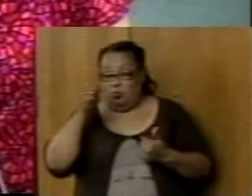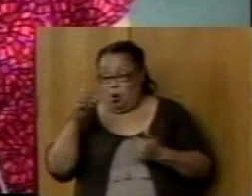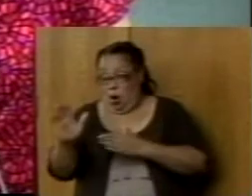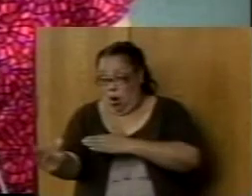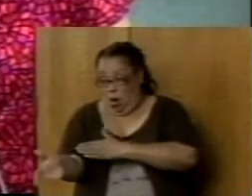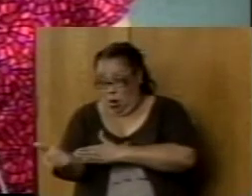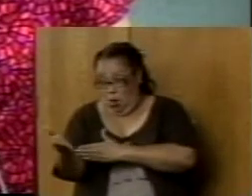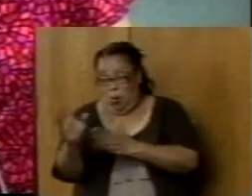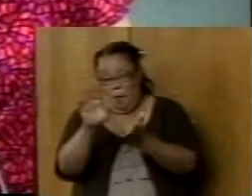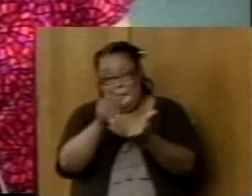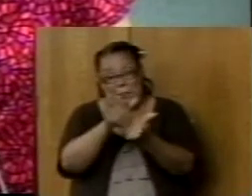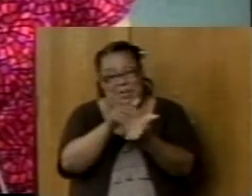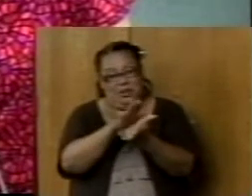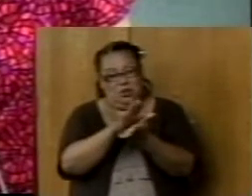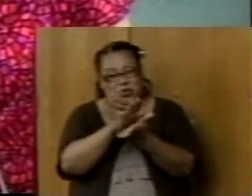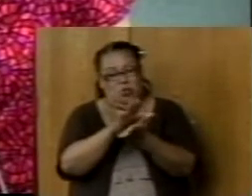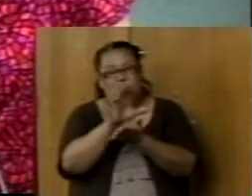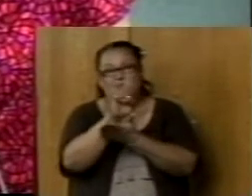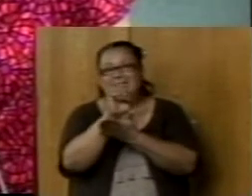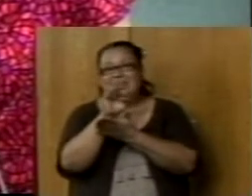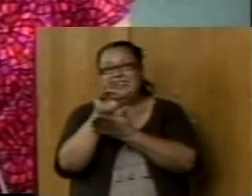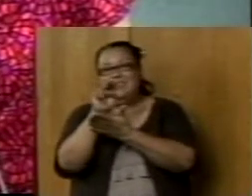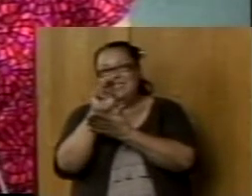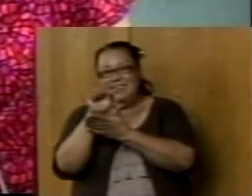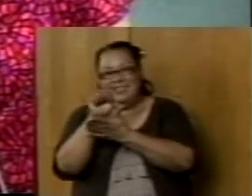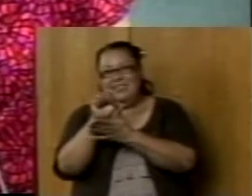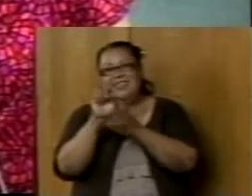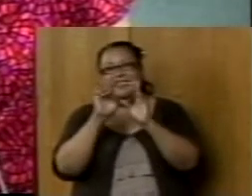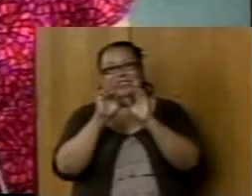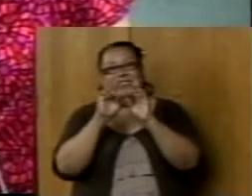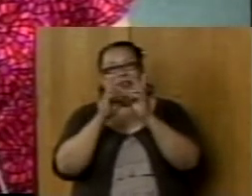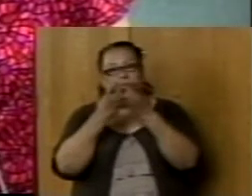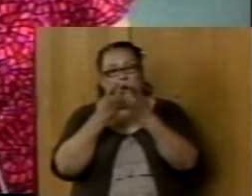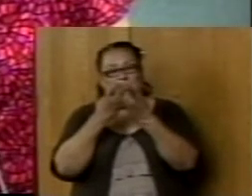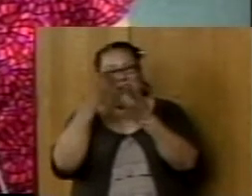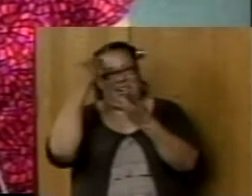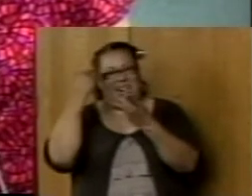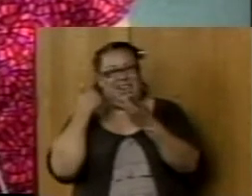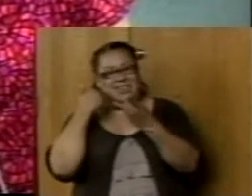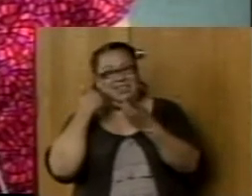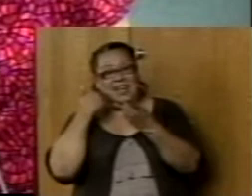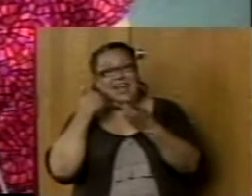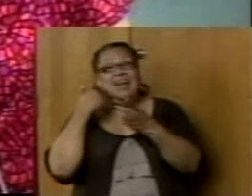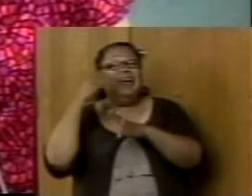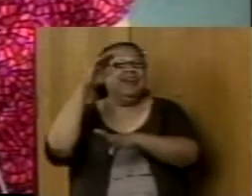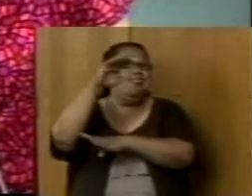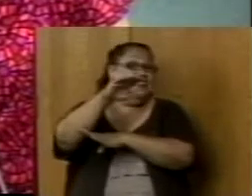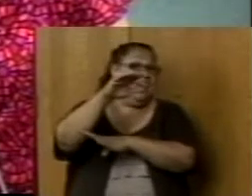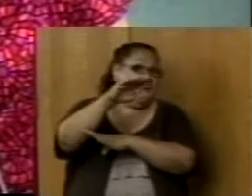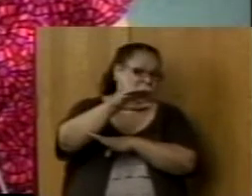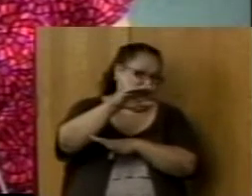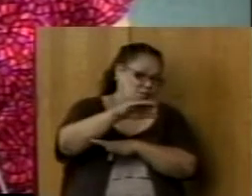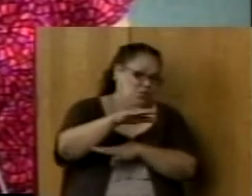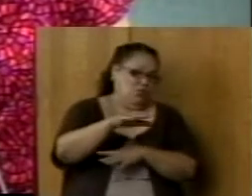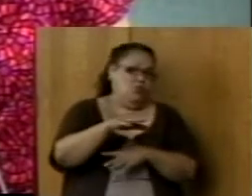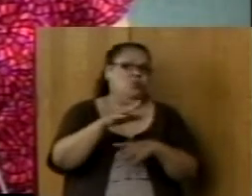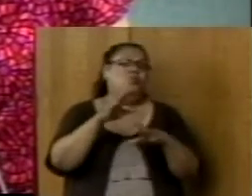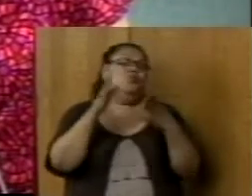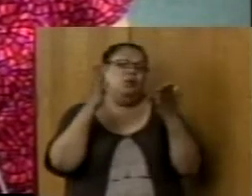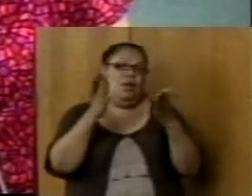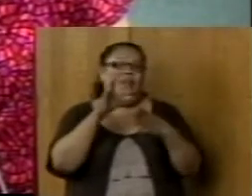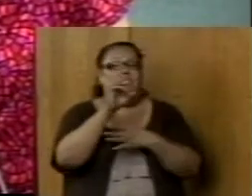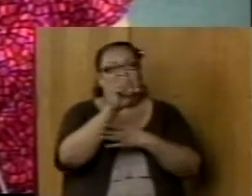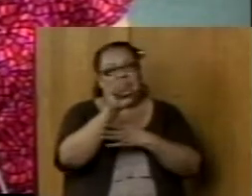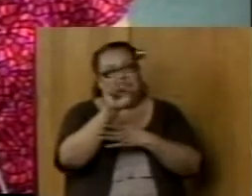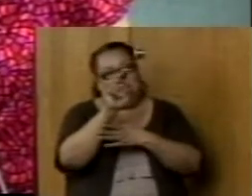with our middle school deans and department heads, and in the afternoon we'll meet with our high school deans and our department heads to share